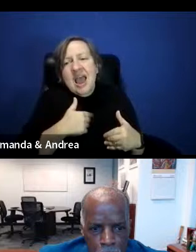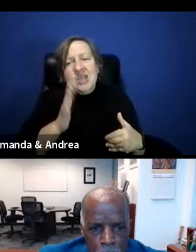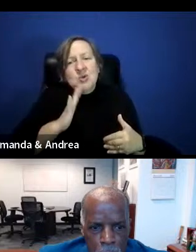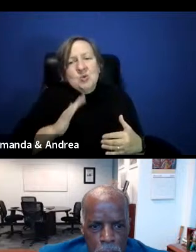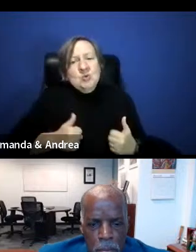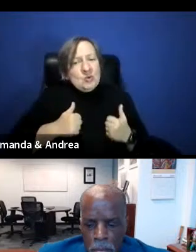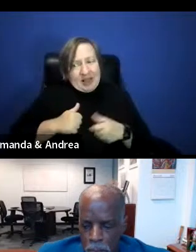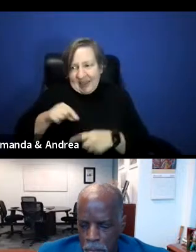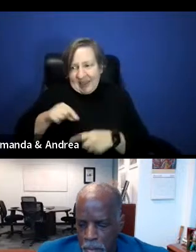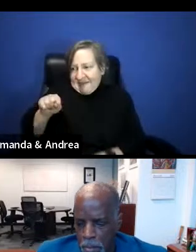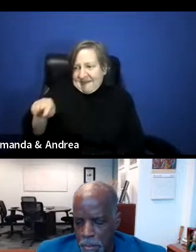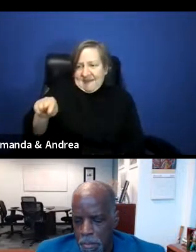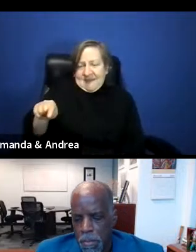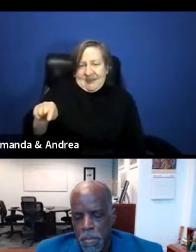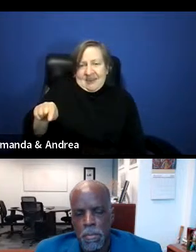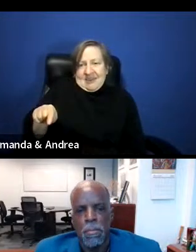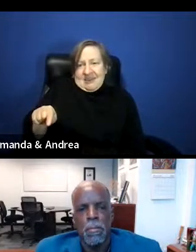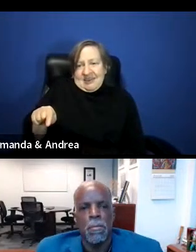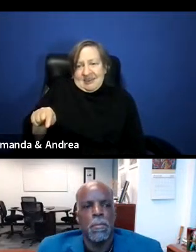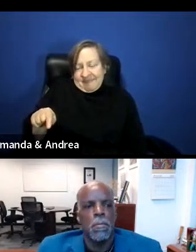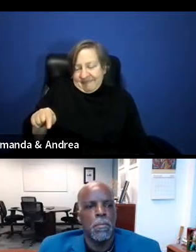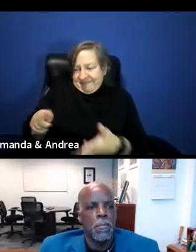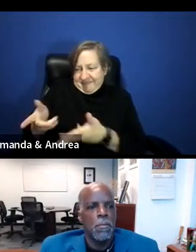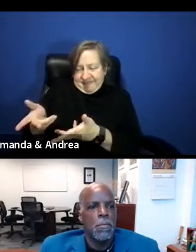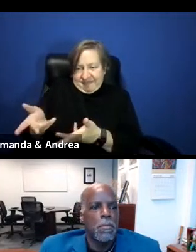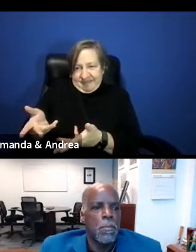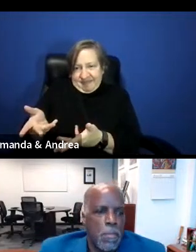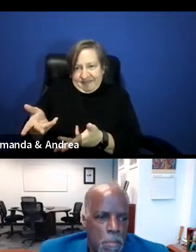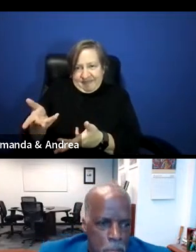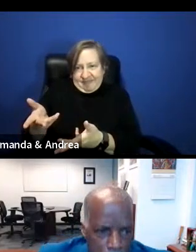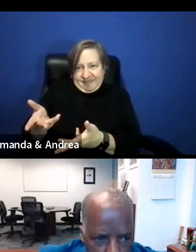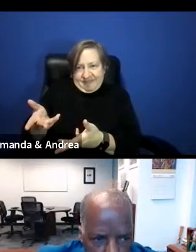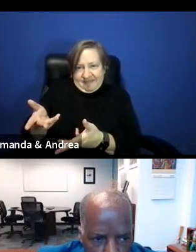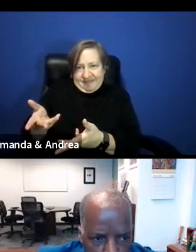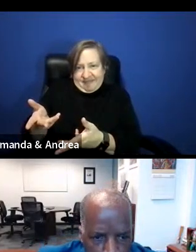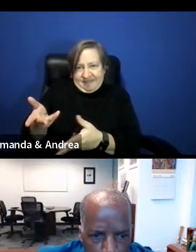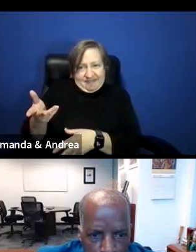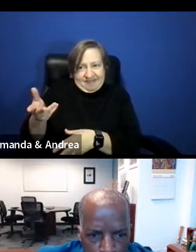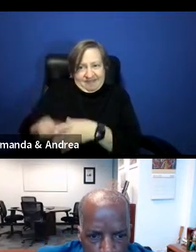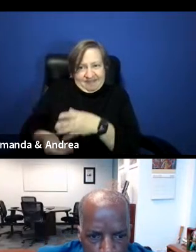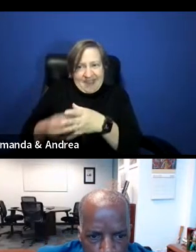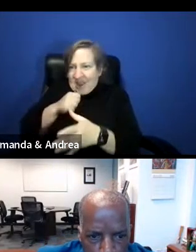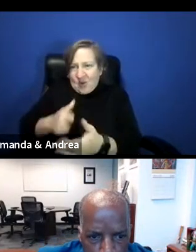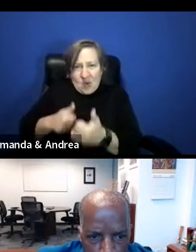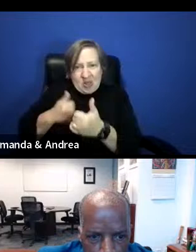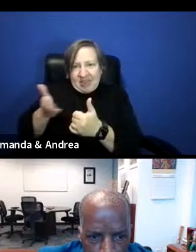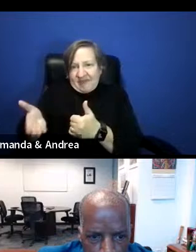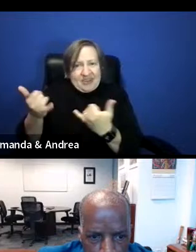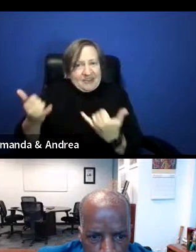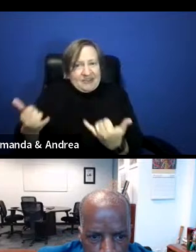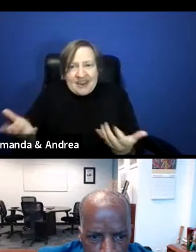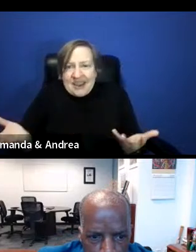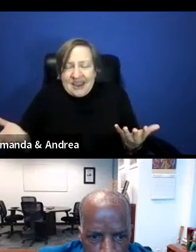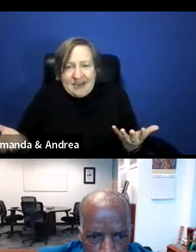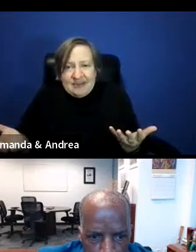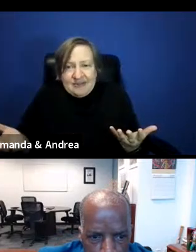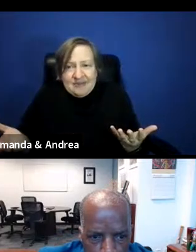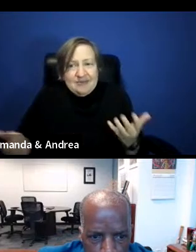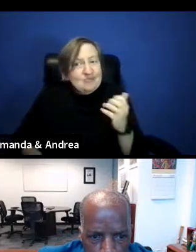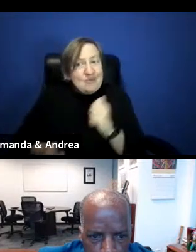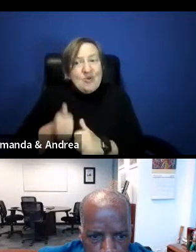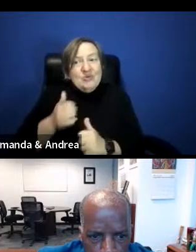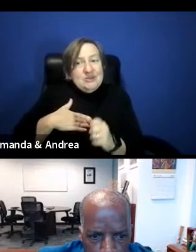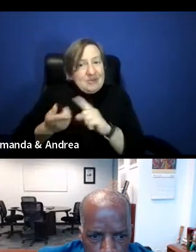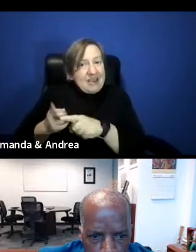live. And I don't live in that area any longer. And neither does most of